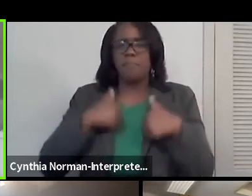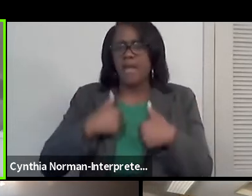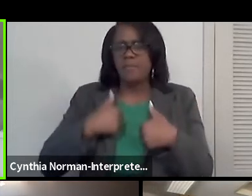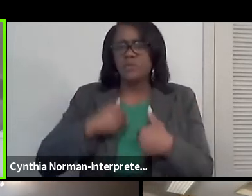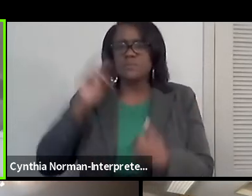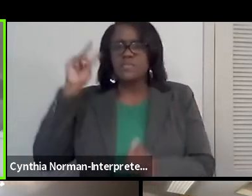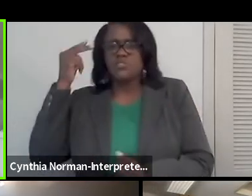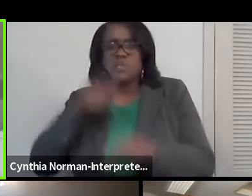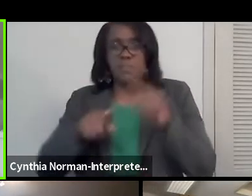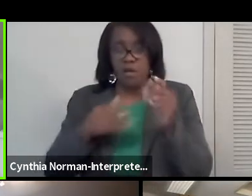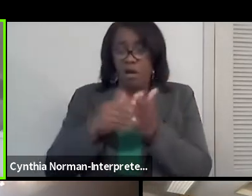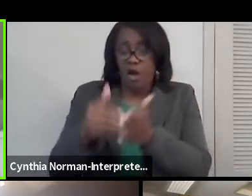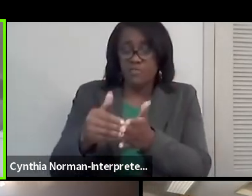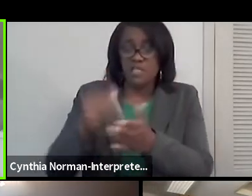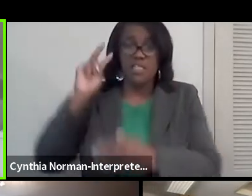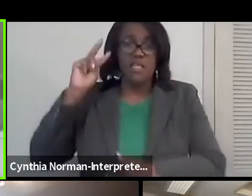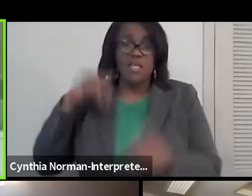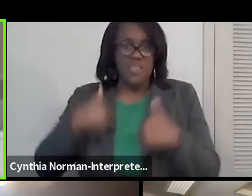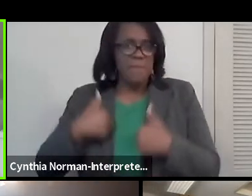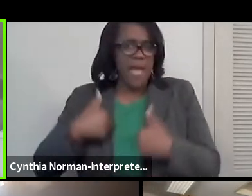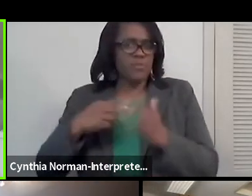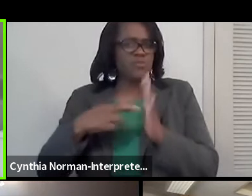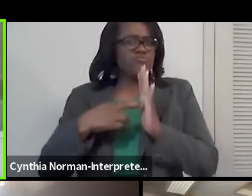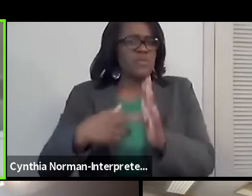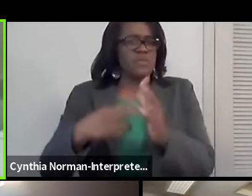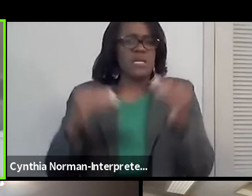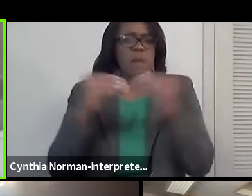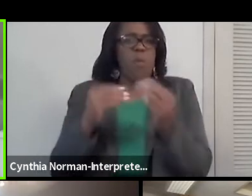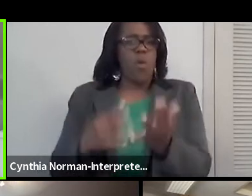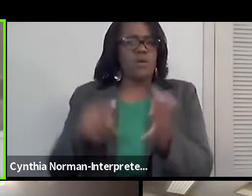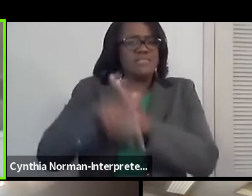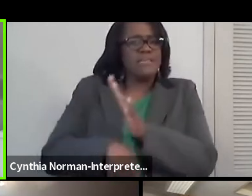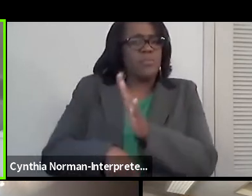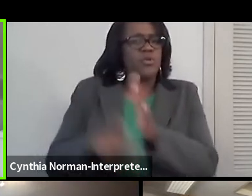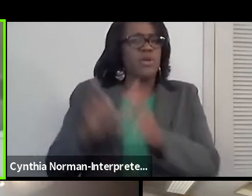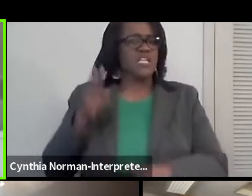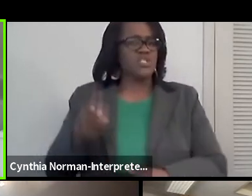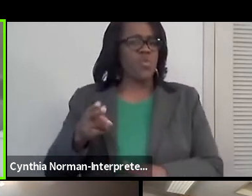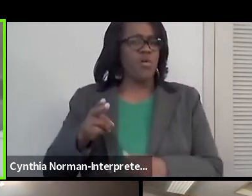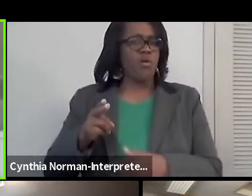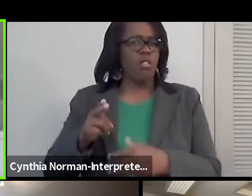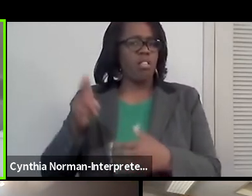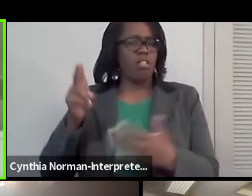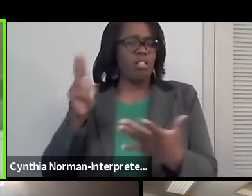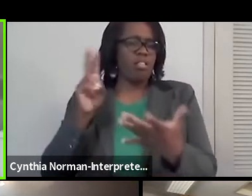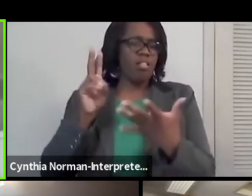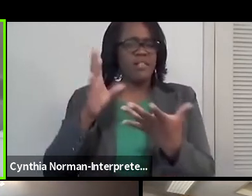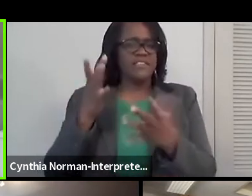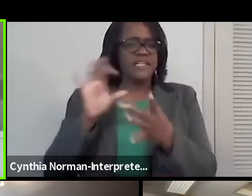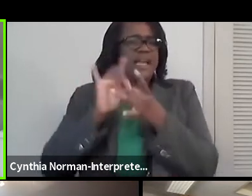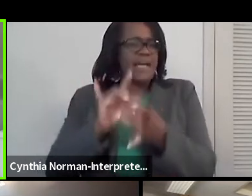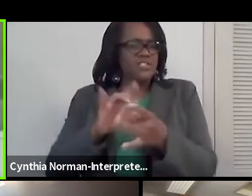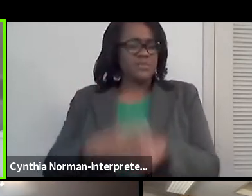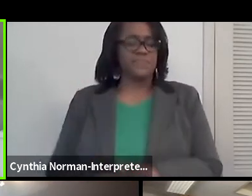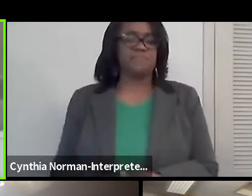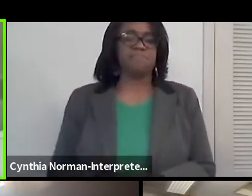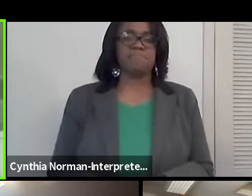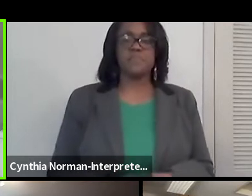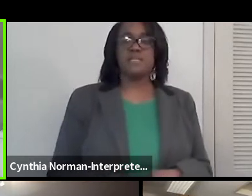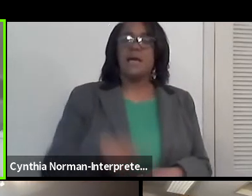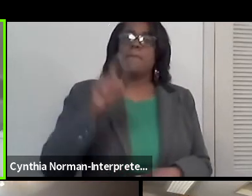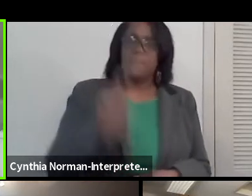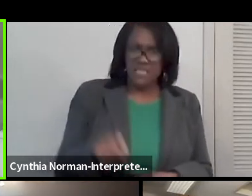often that the mammals are representing a much deeper historical context. And so something else you have to be, I think, kind of okay